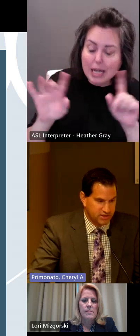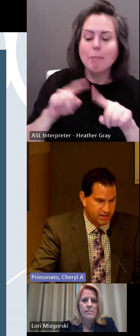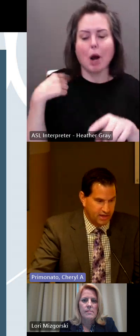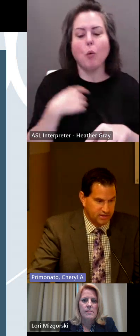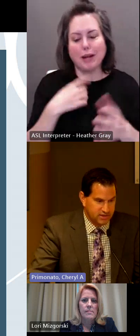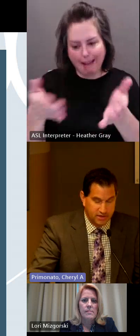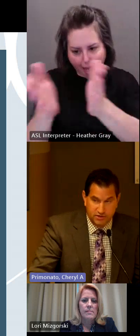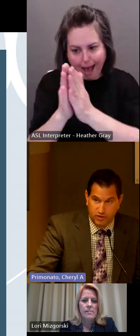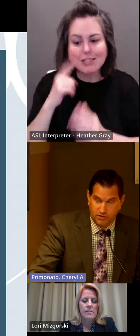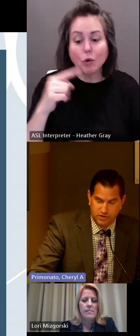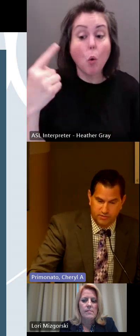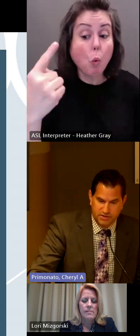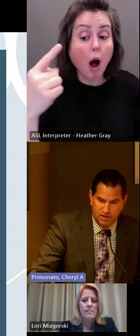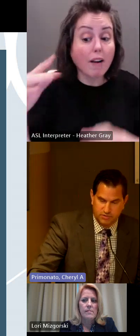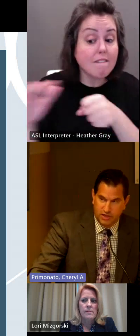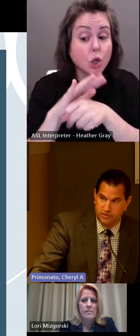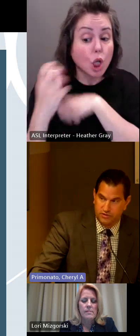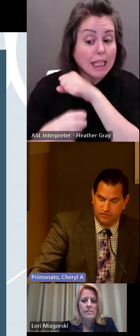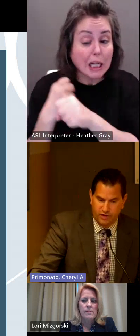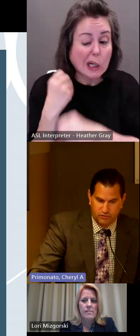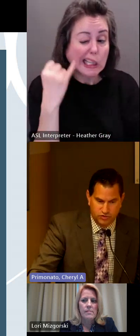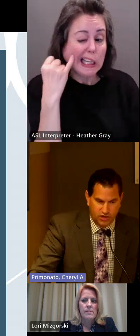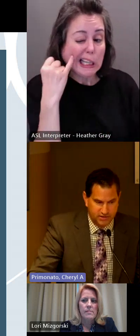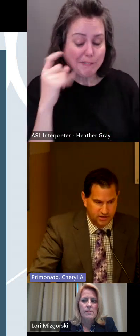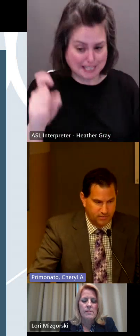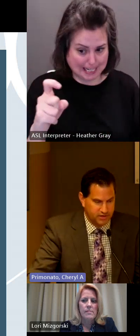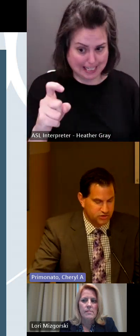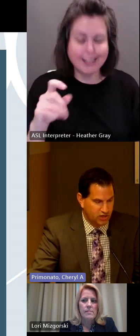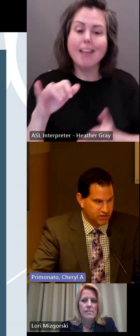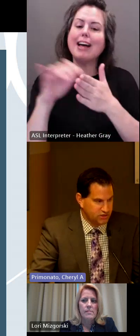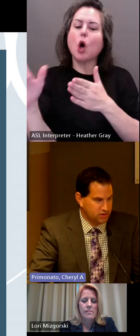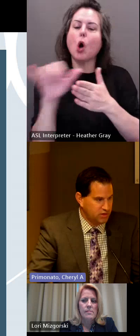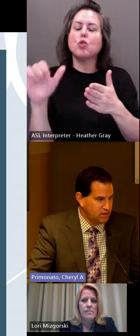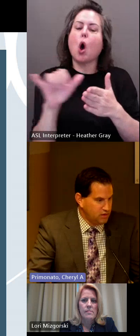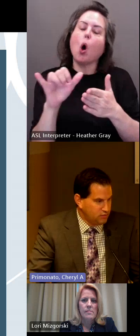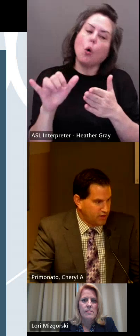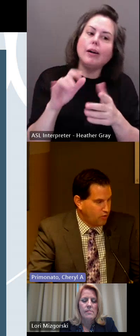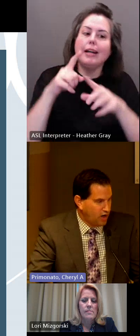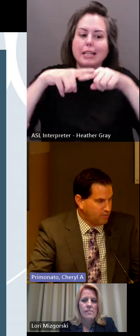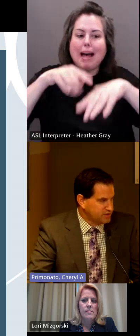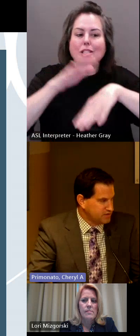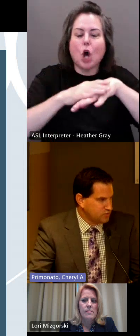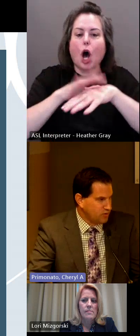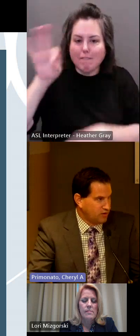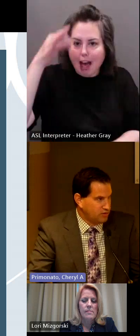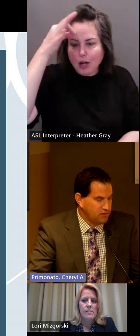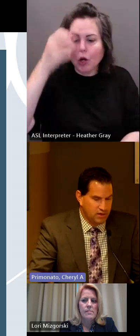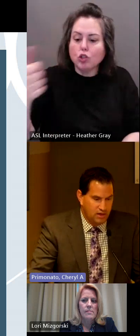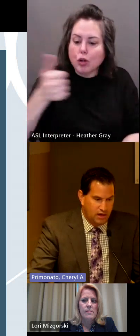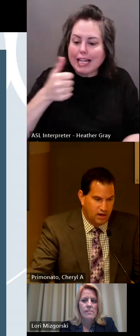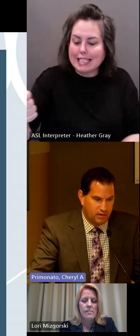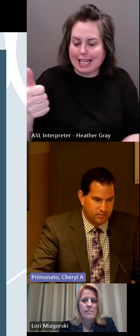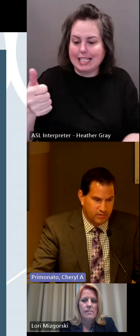year just in case. And this would also be subject to the Federal Transit Administration requirements as